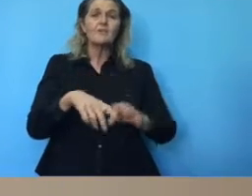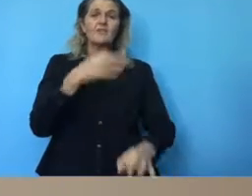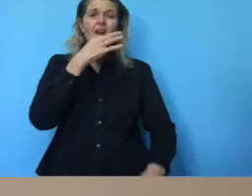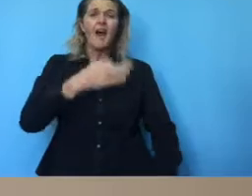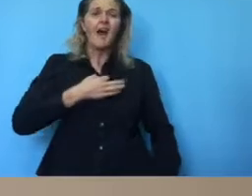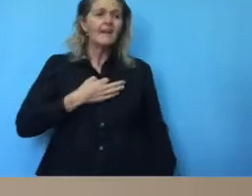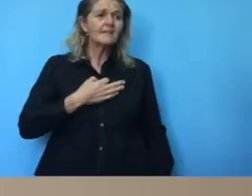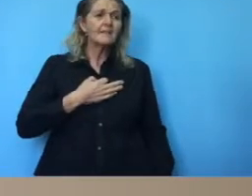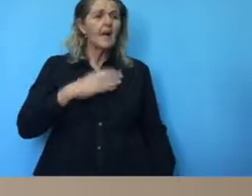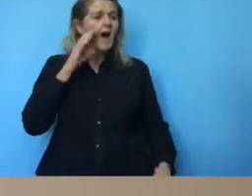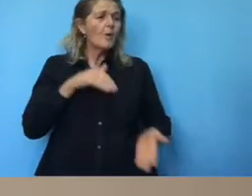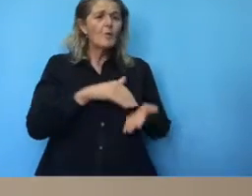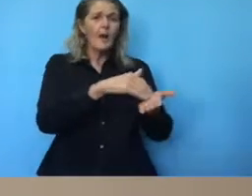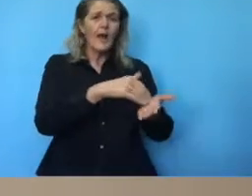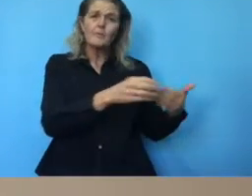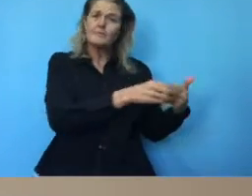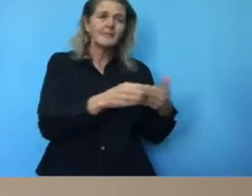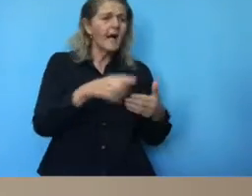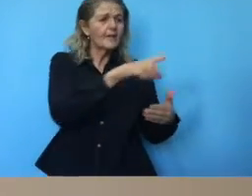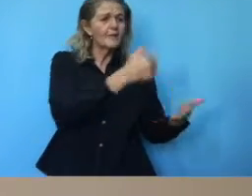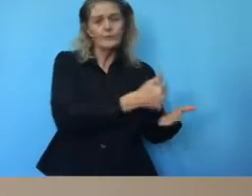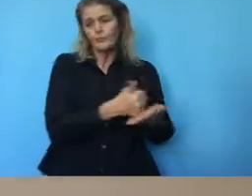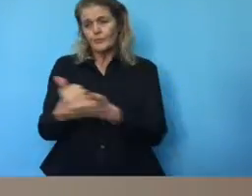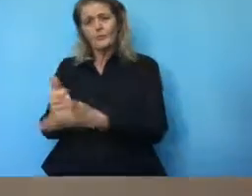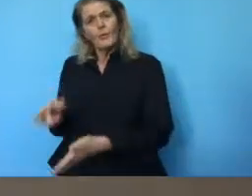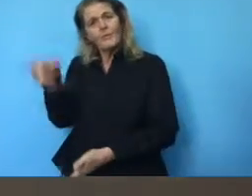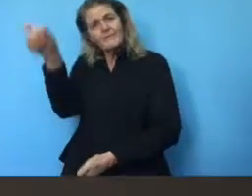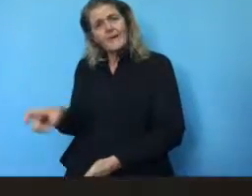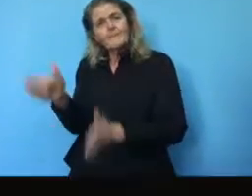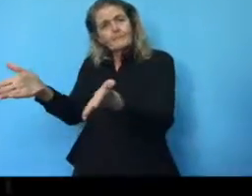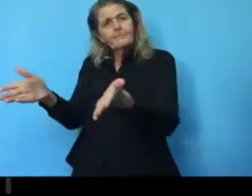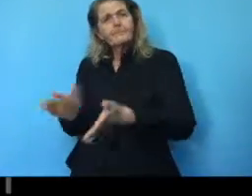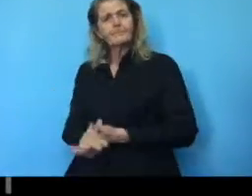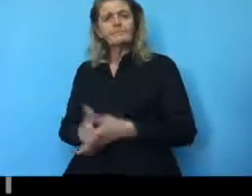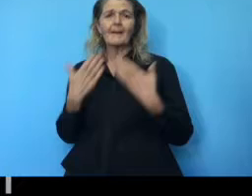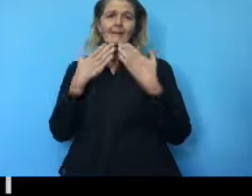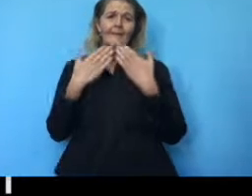ask, and I'm happy to guide you guys there. And yeah, so that would be great. Thank you.